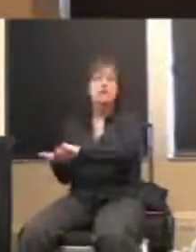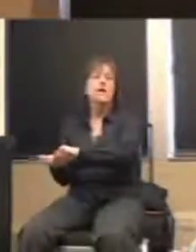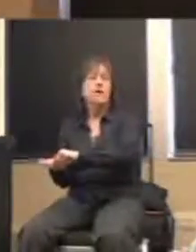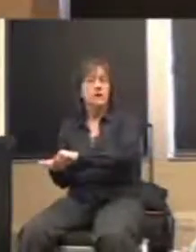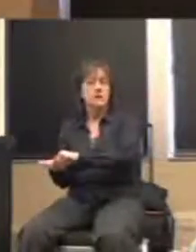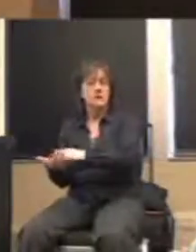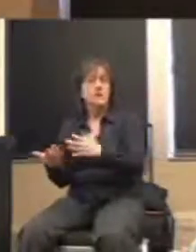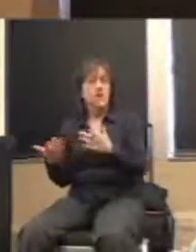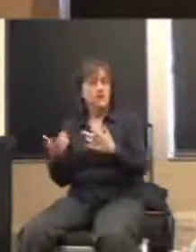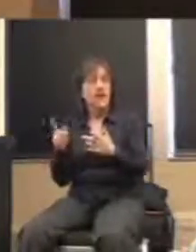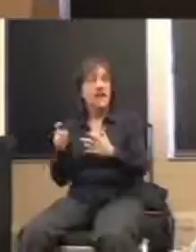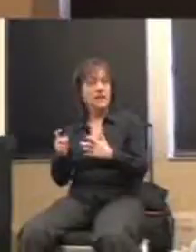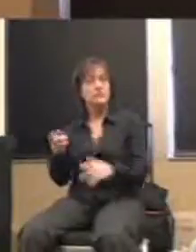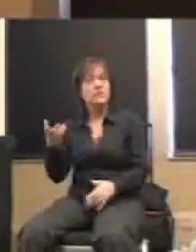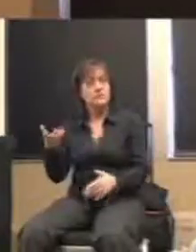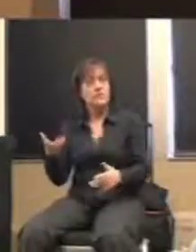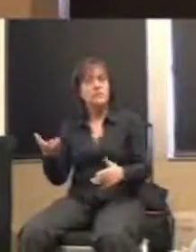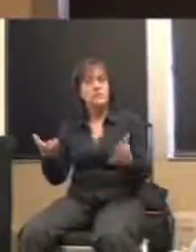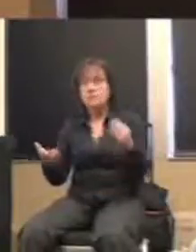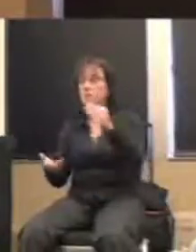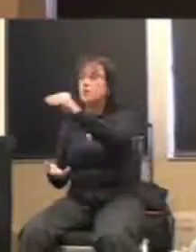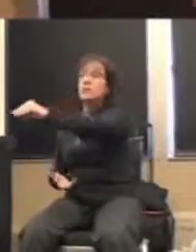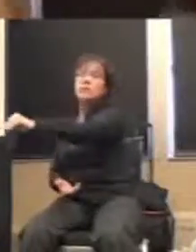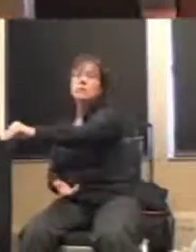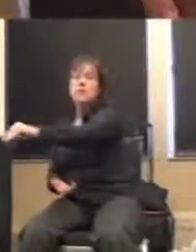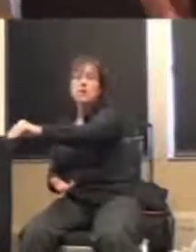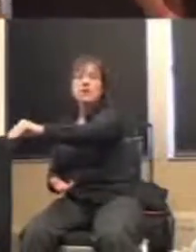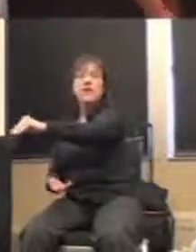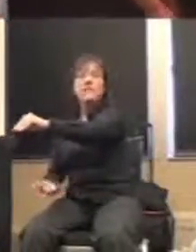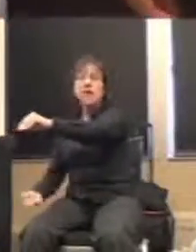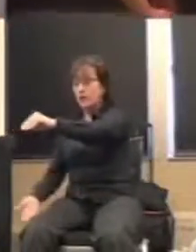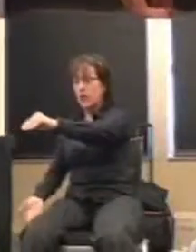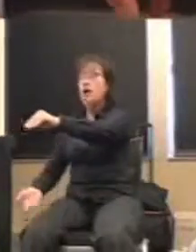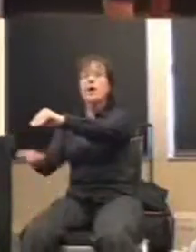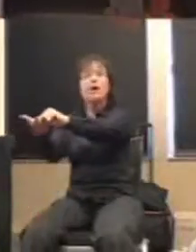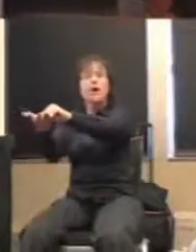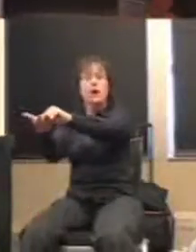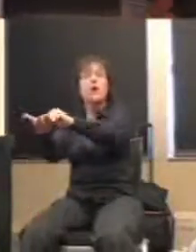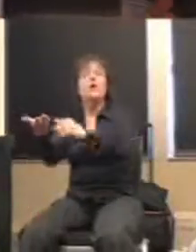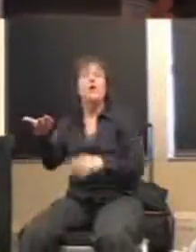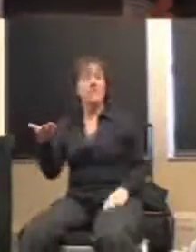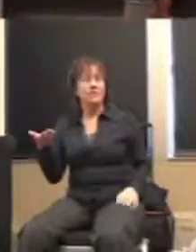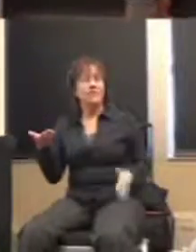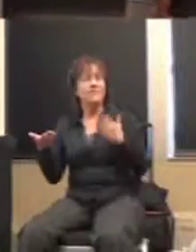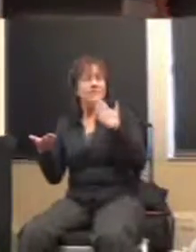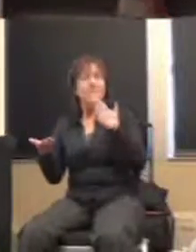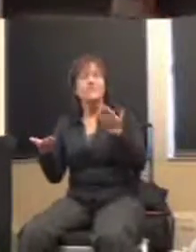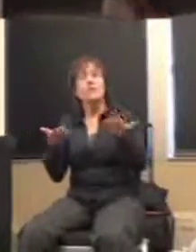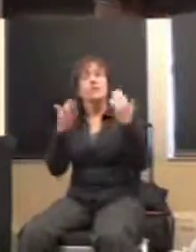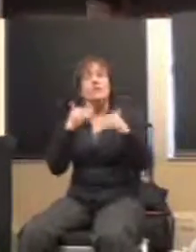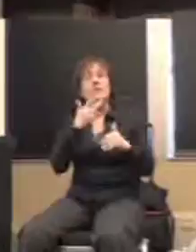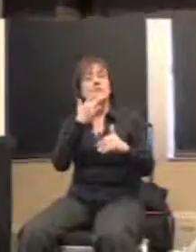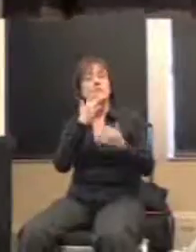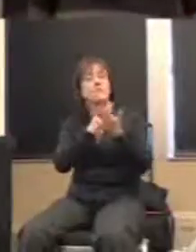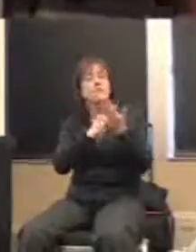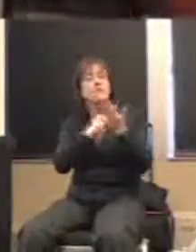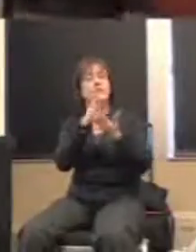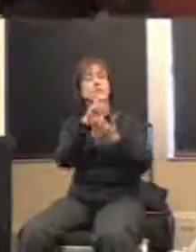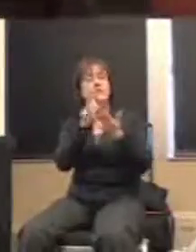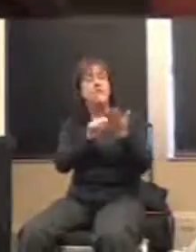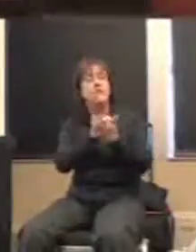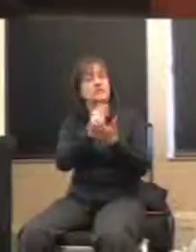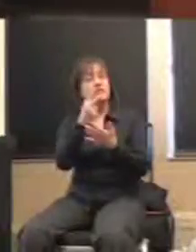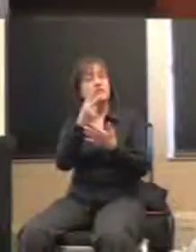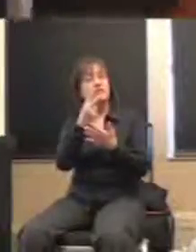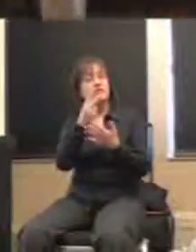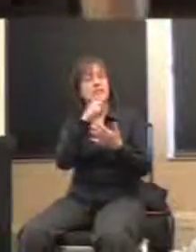out. And then, My favorite part of phase 2 what's your favorite is part of distance training. So, distance